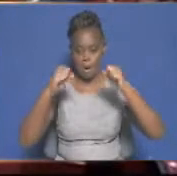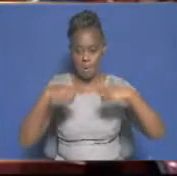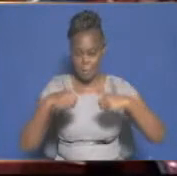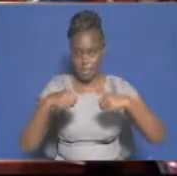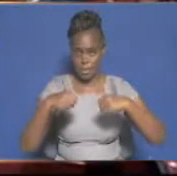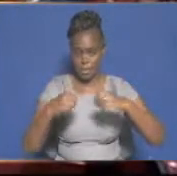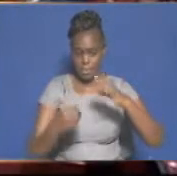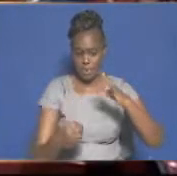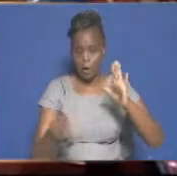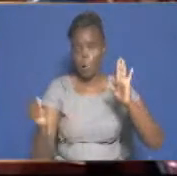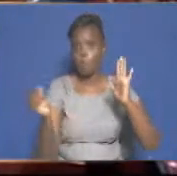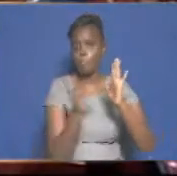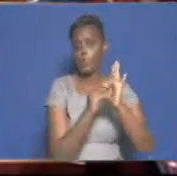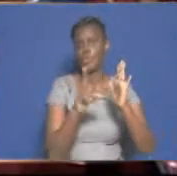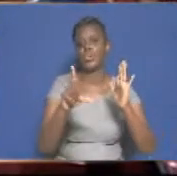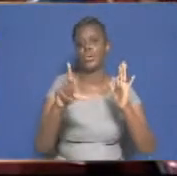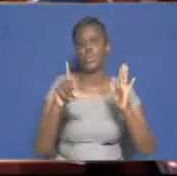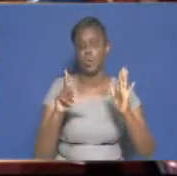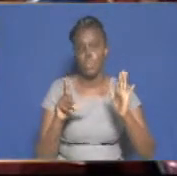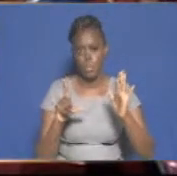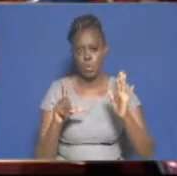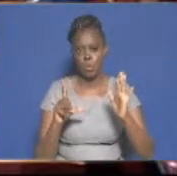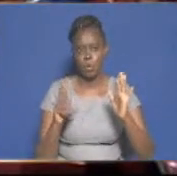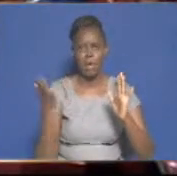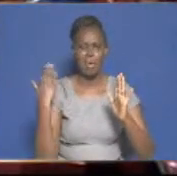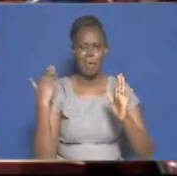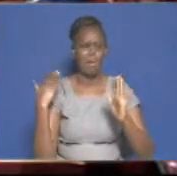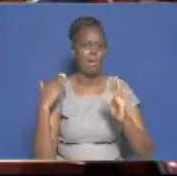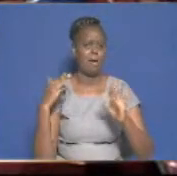law. At that time, Mr. Speaker,